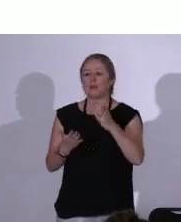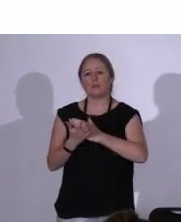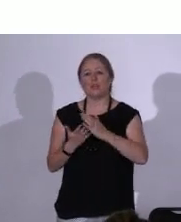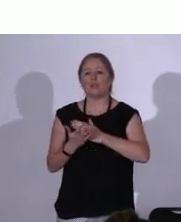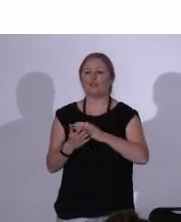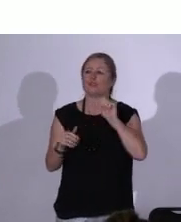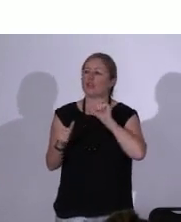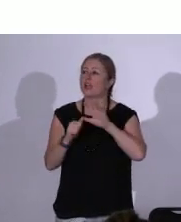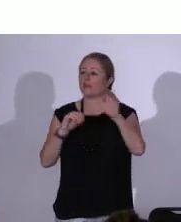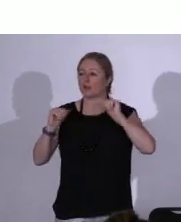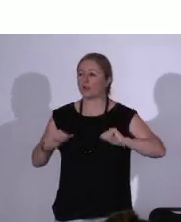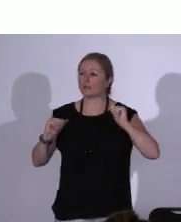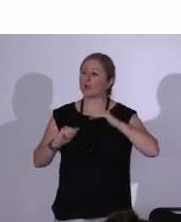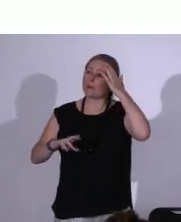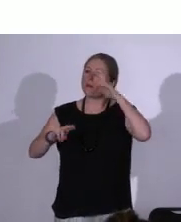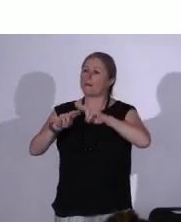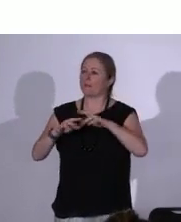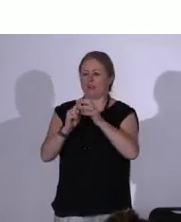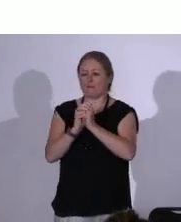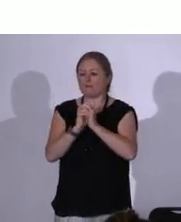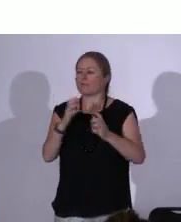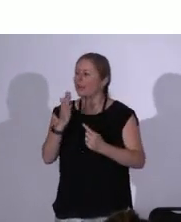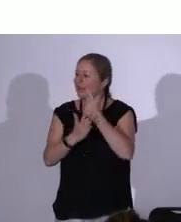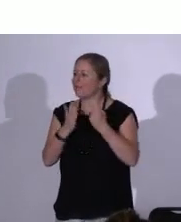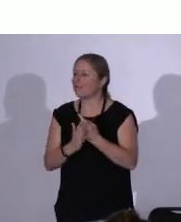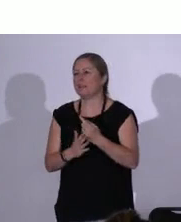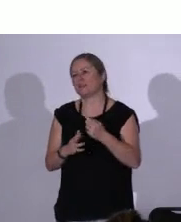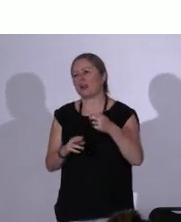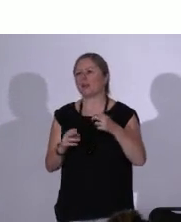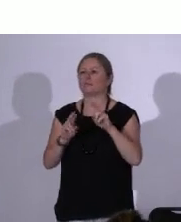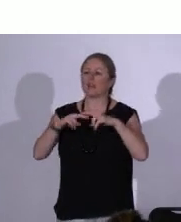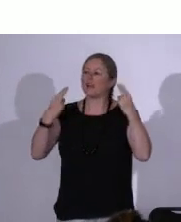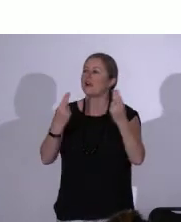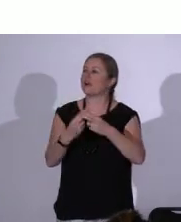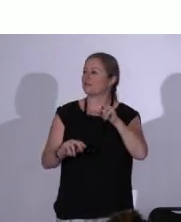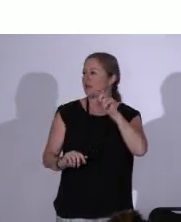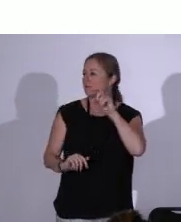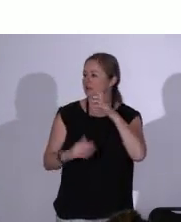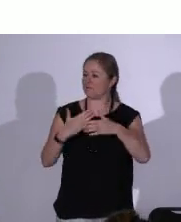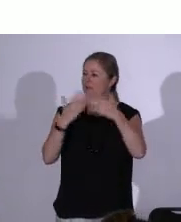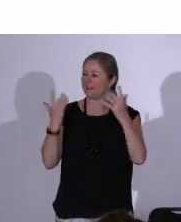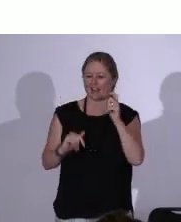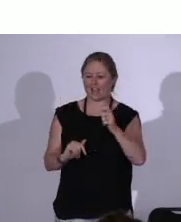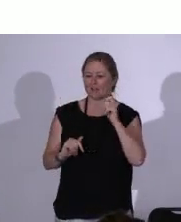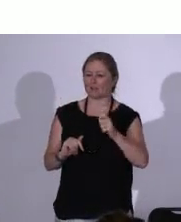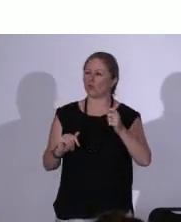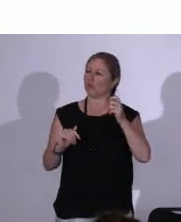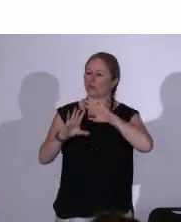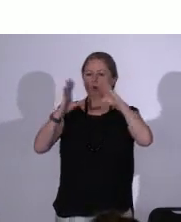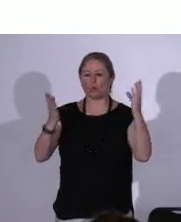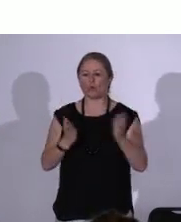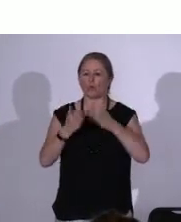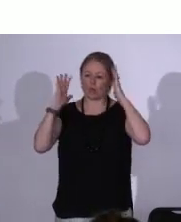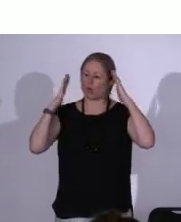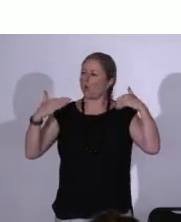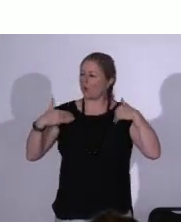practice at a parent-friendly event, such as a Family Fun Day, which is coming up to recognize World Autism Awareness